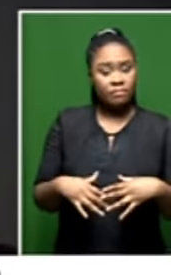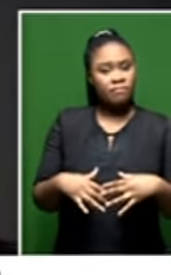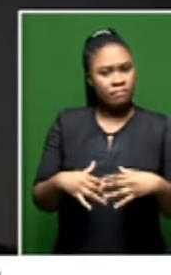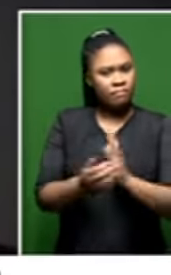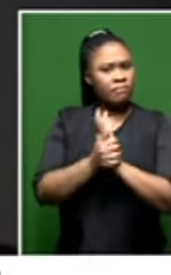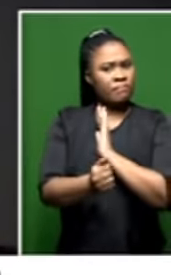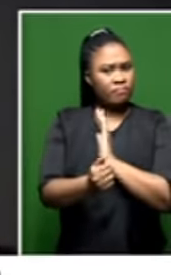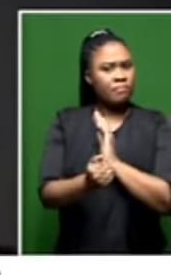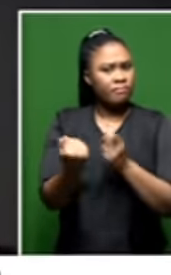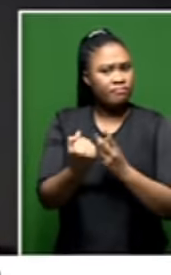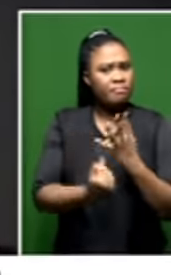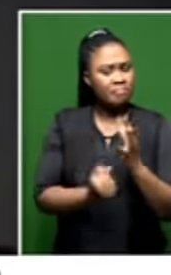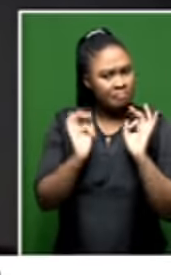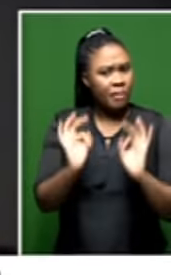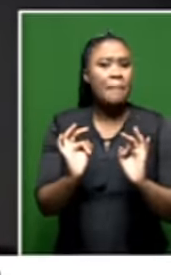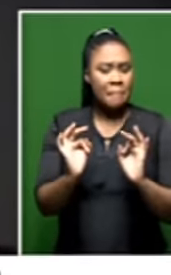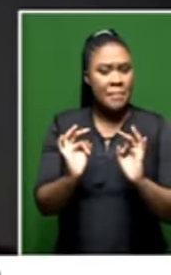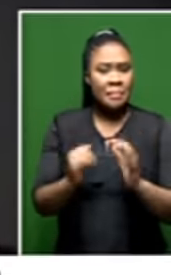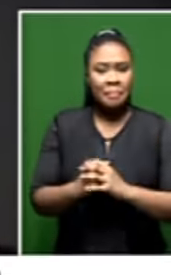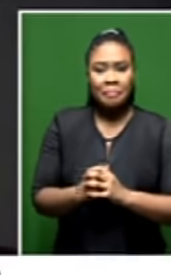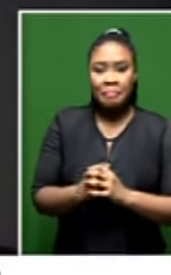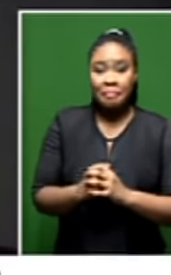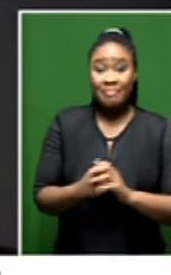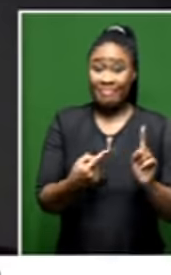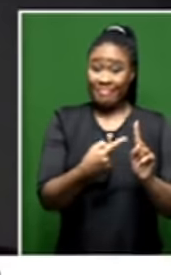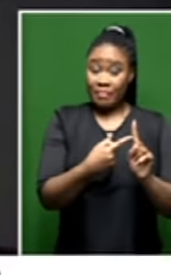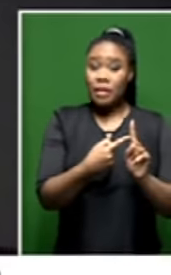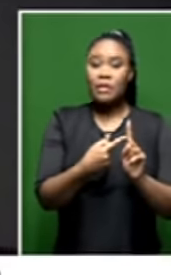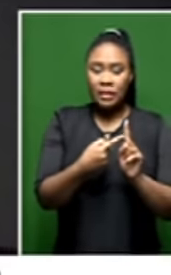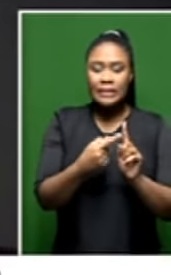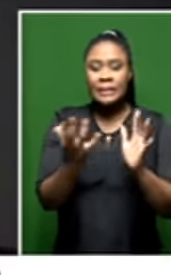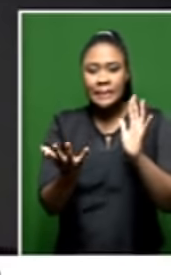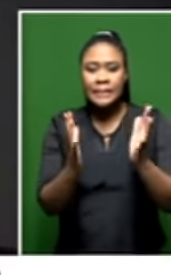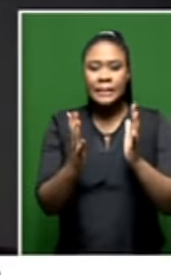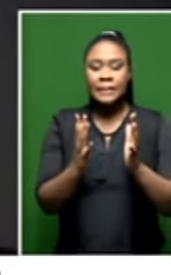a strong set of skills and qualities in that respect. He's a little bit more of an